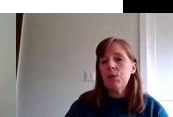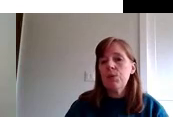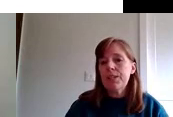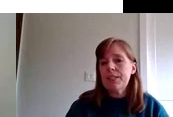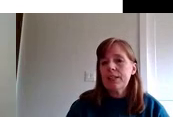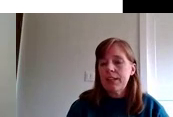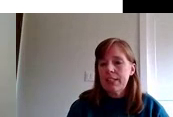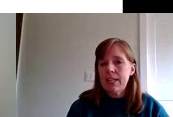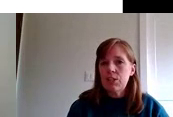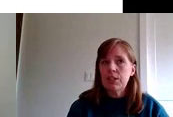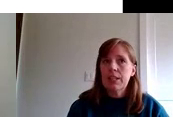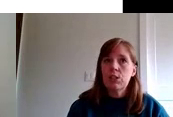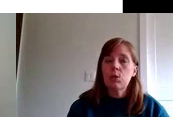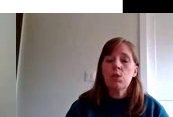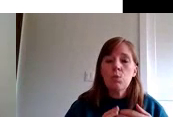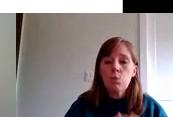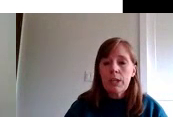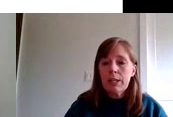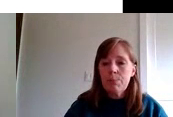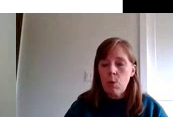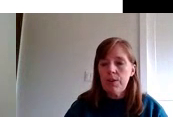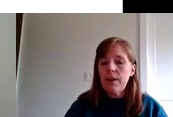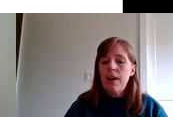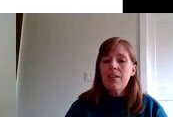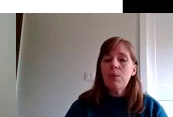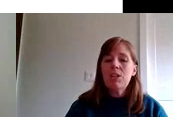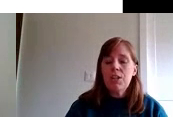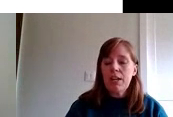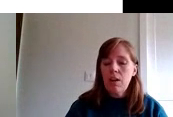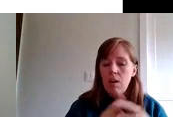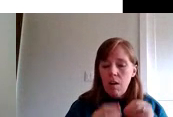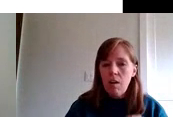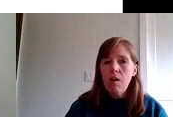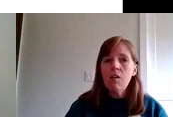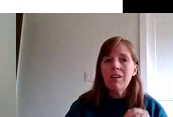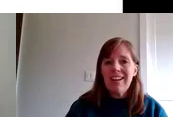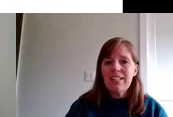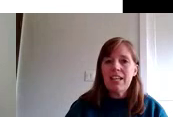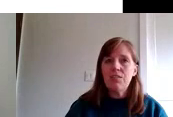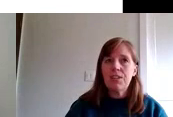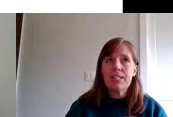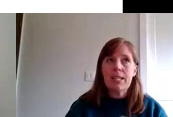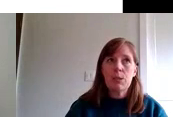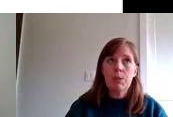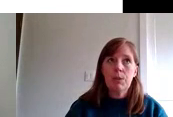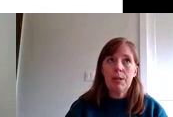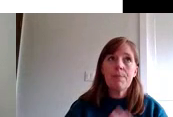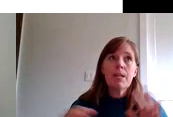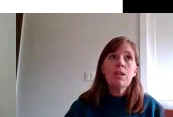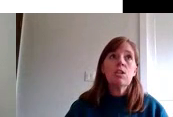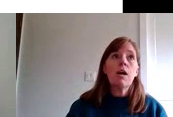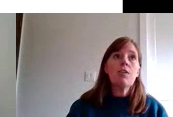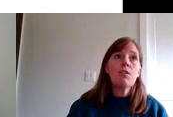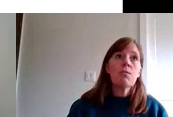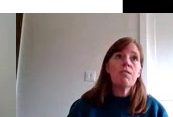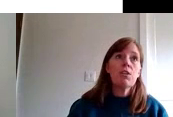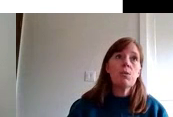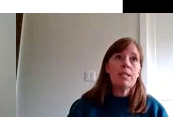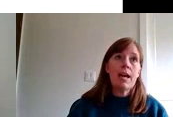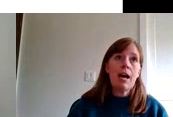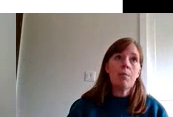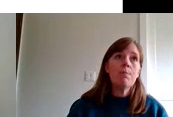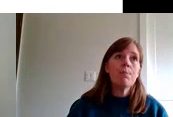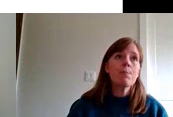We never know who the exact audience actually is. So it's really important that we check all content for accessibility. So under